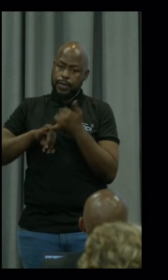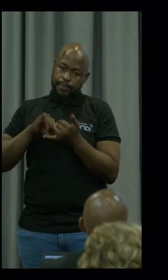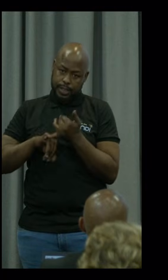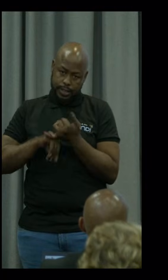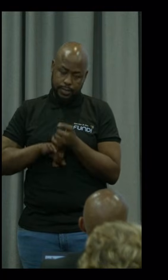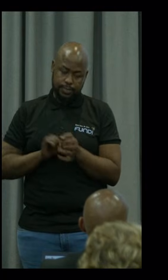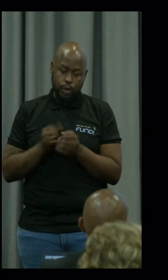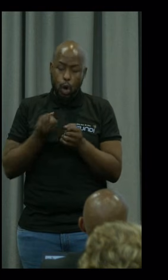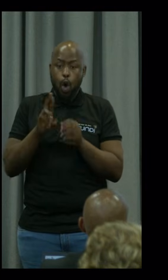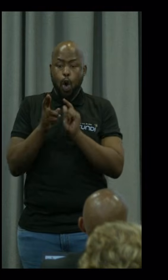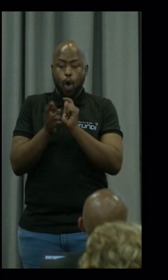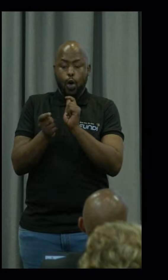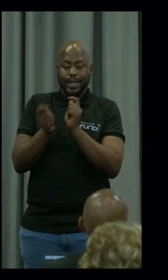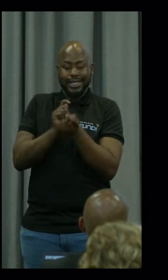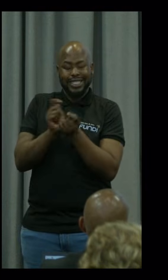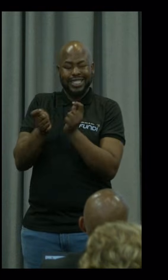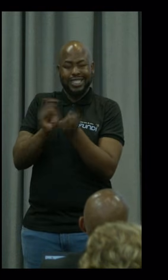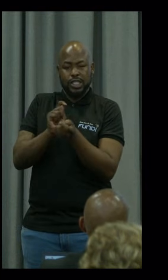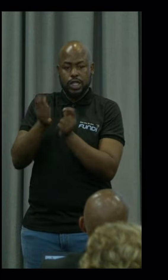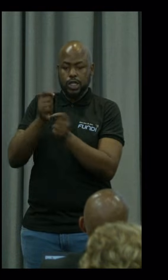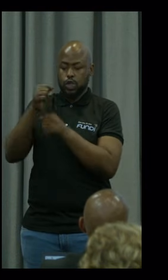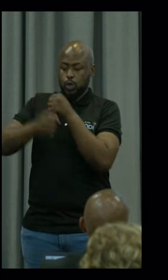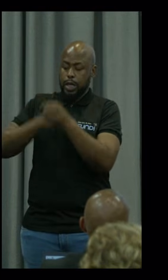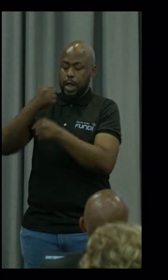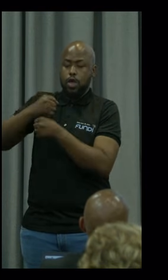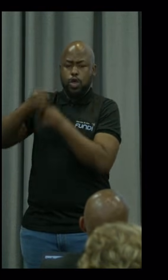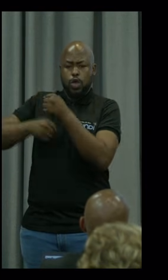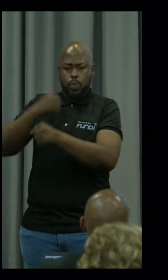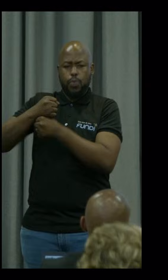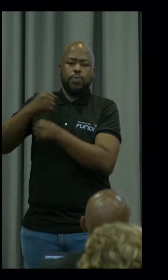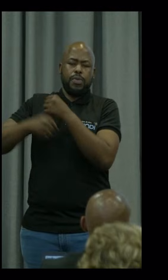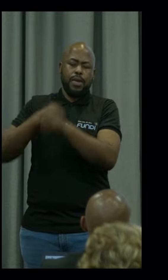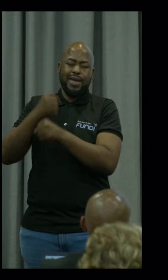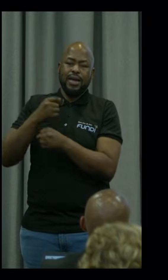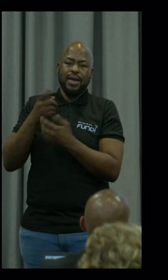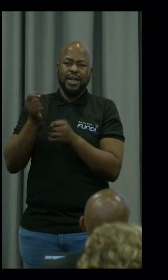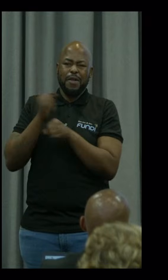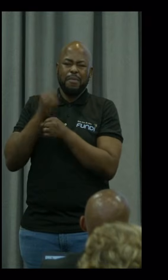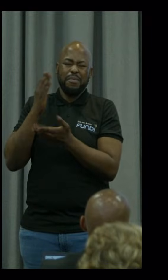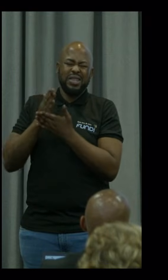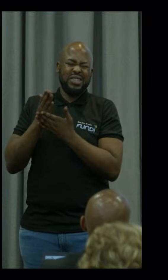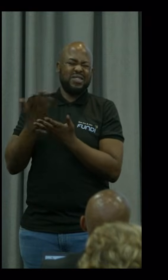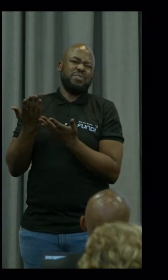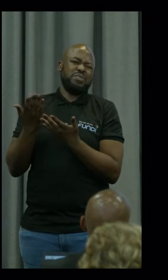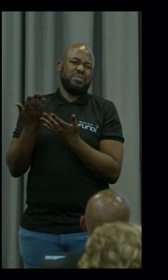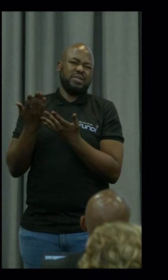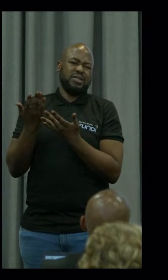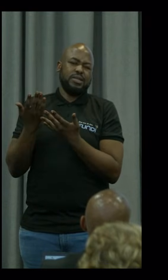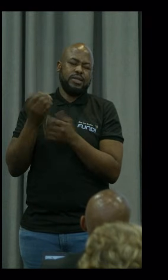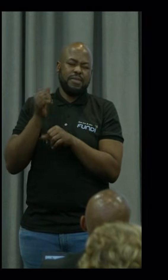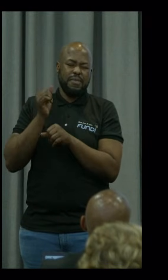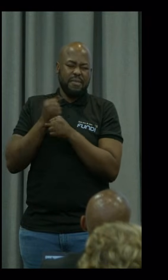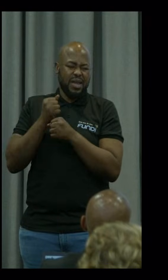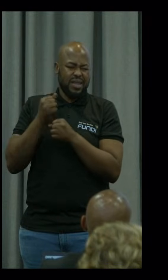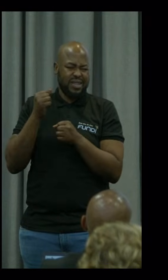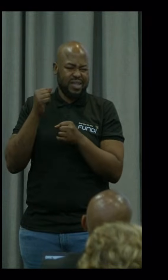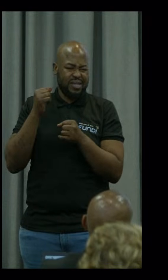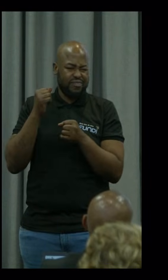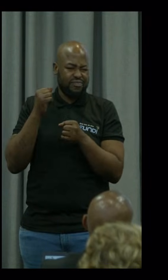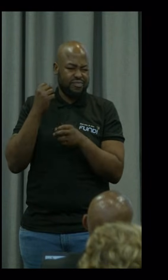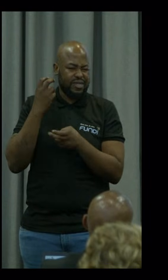Or they change their subjects on a yearly basis, which makes post-provisioning extremely difficult for us,